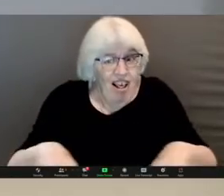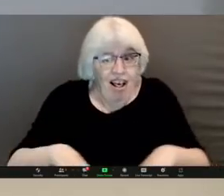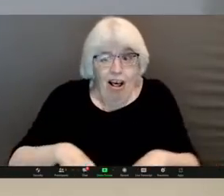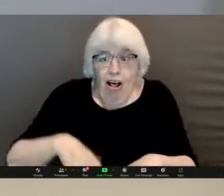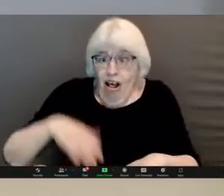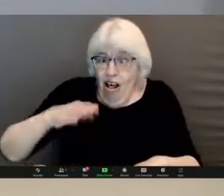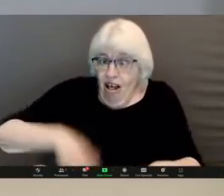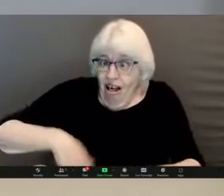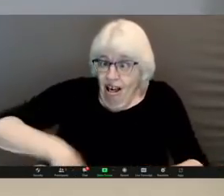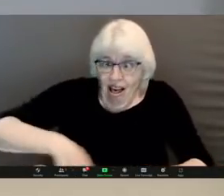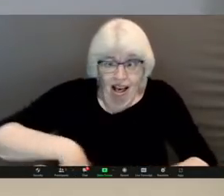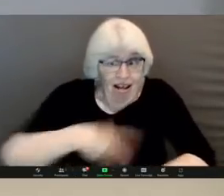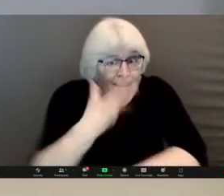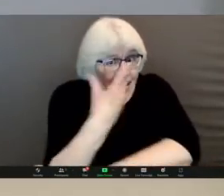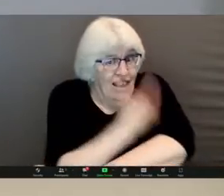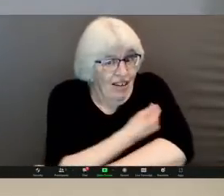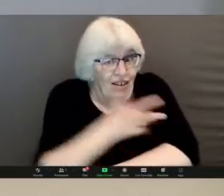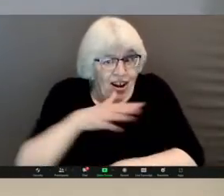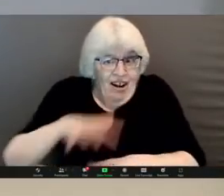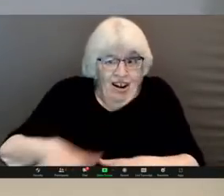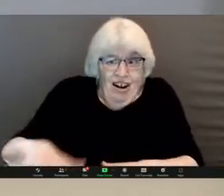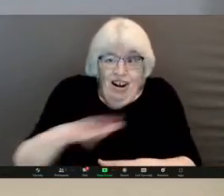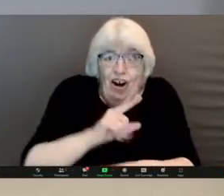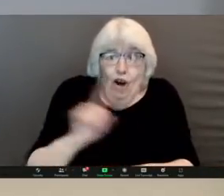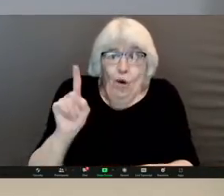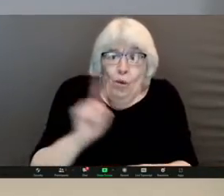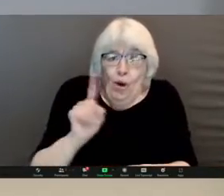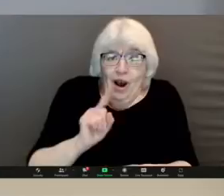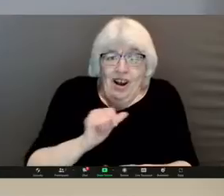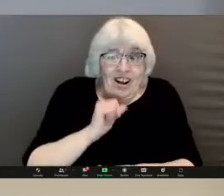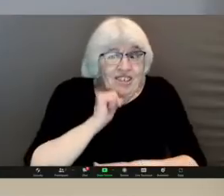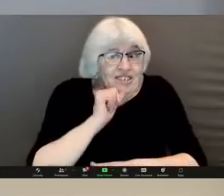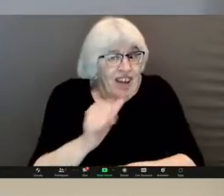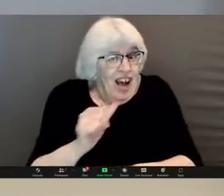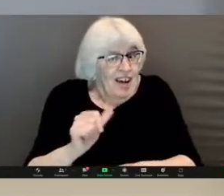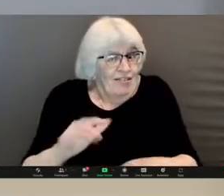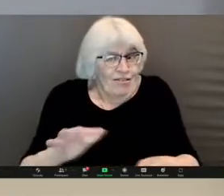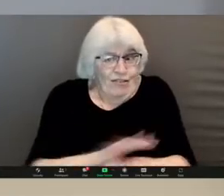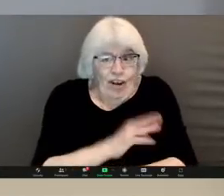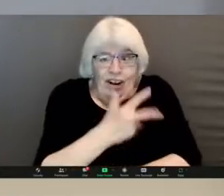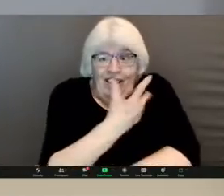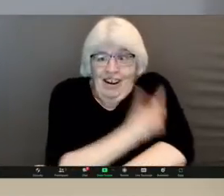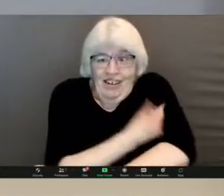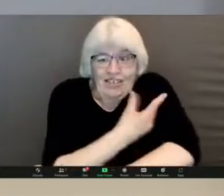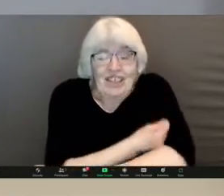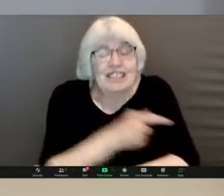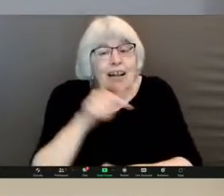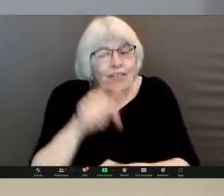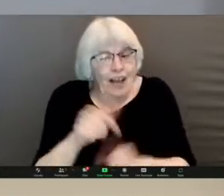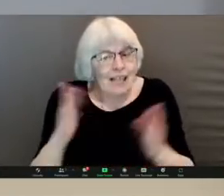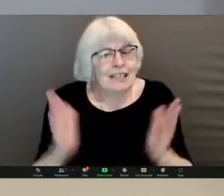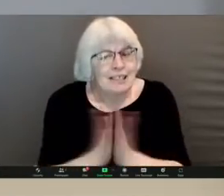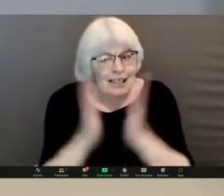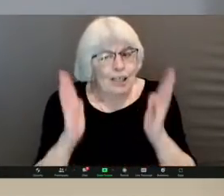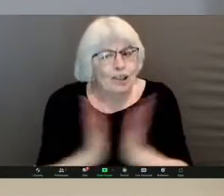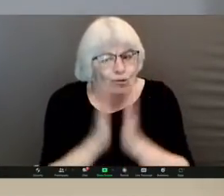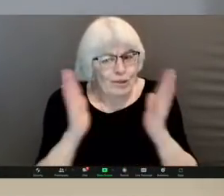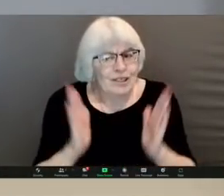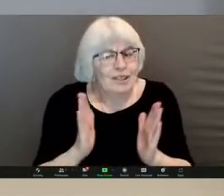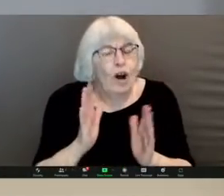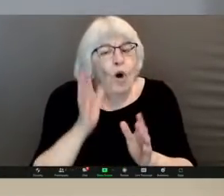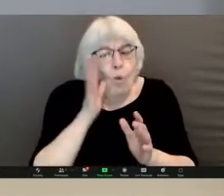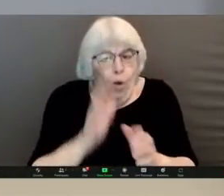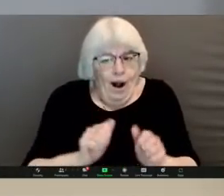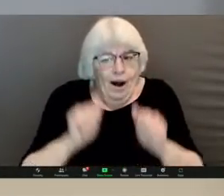spread of COVID-19 in areas of low vaccine coverage presents a risk for emergence of and replacement by variants, including the